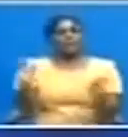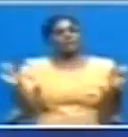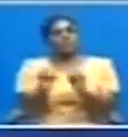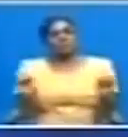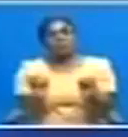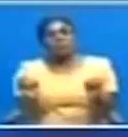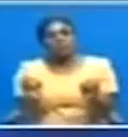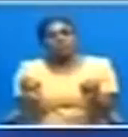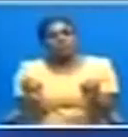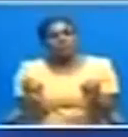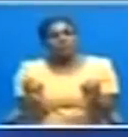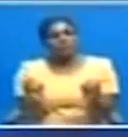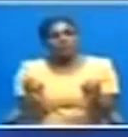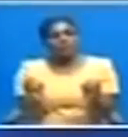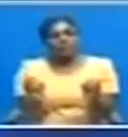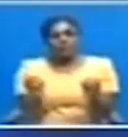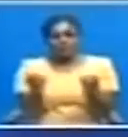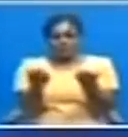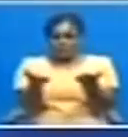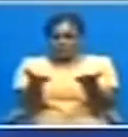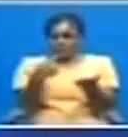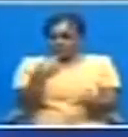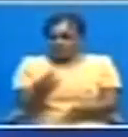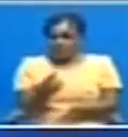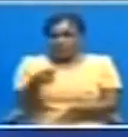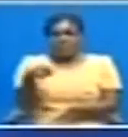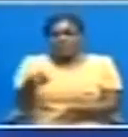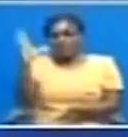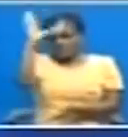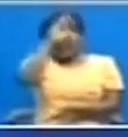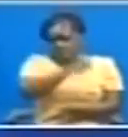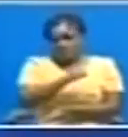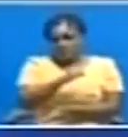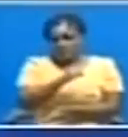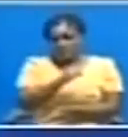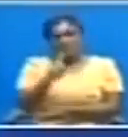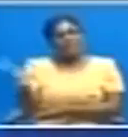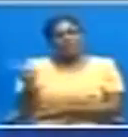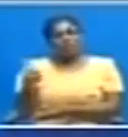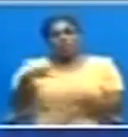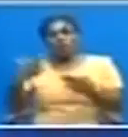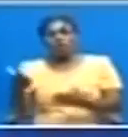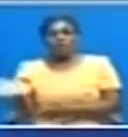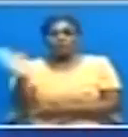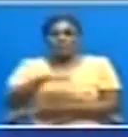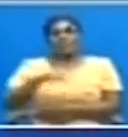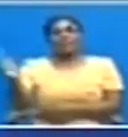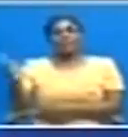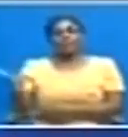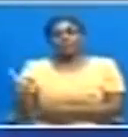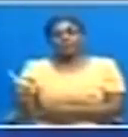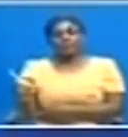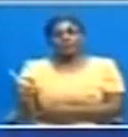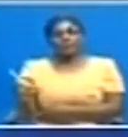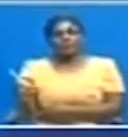money or not. He told me this is that he has gone missing, I don't know, Nairobi. Go back to Nairobi